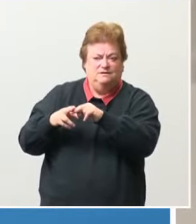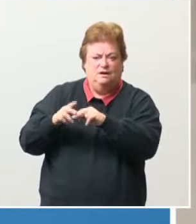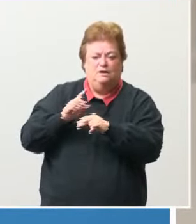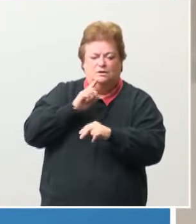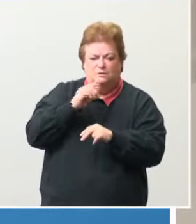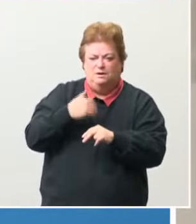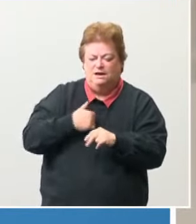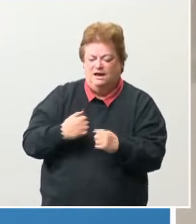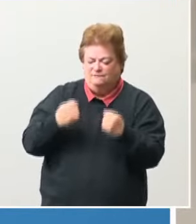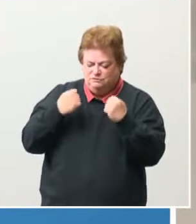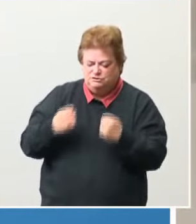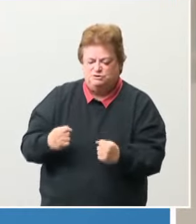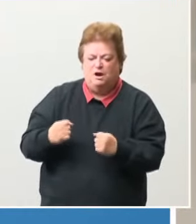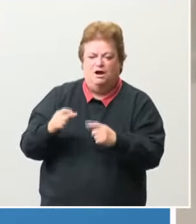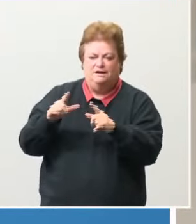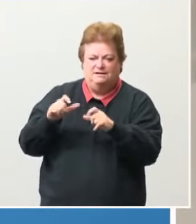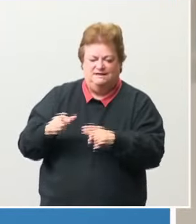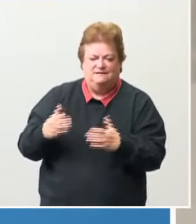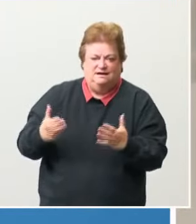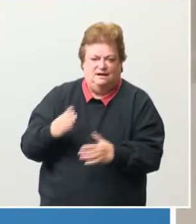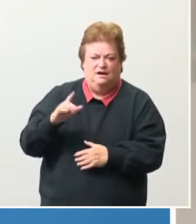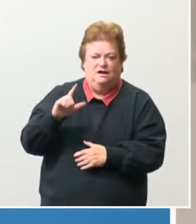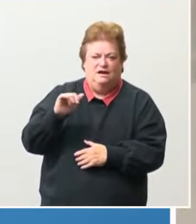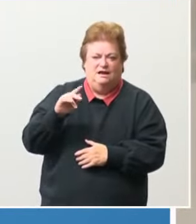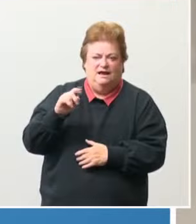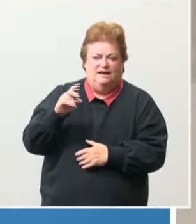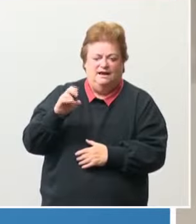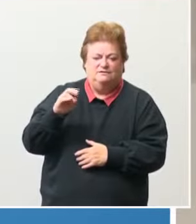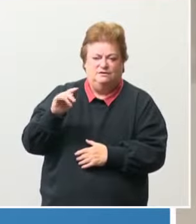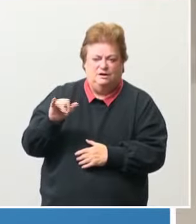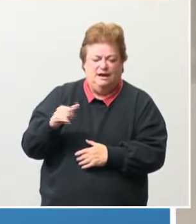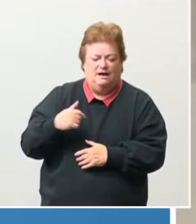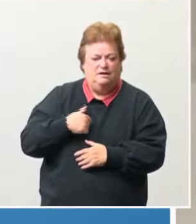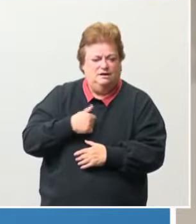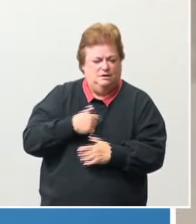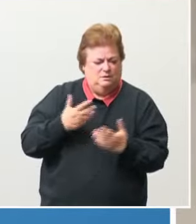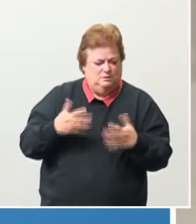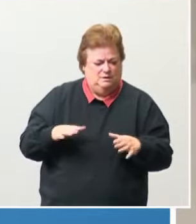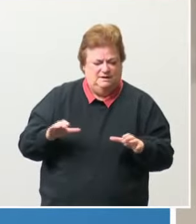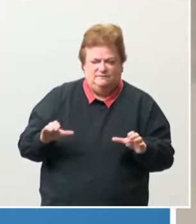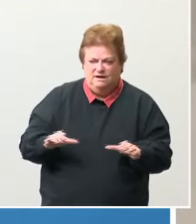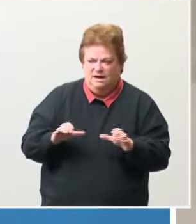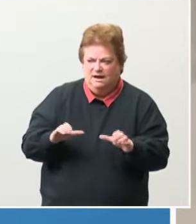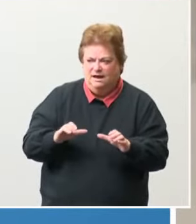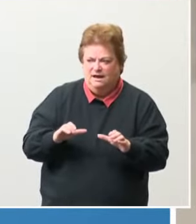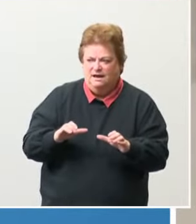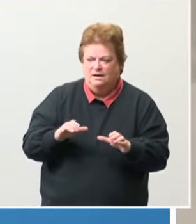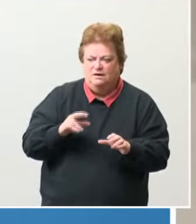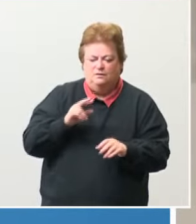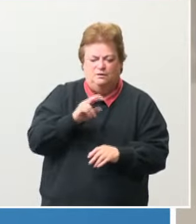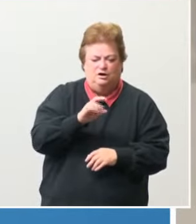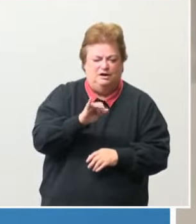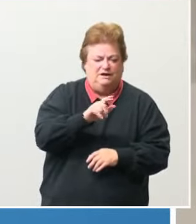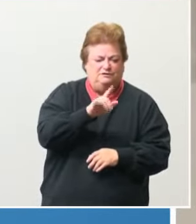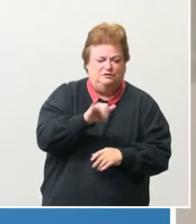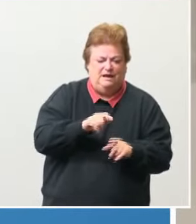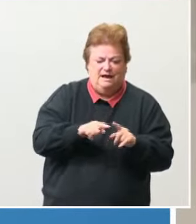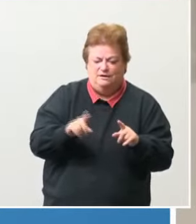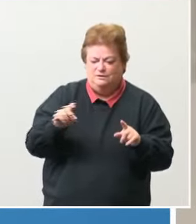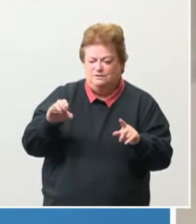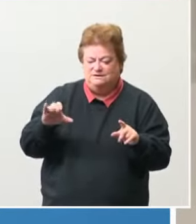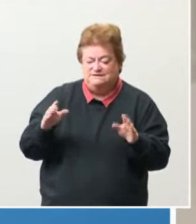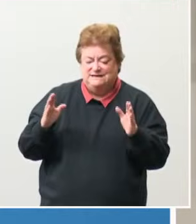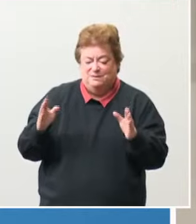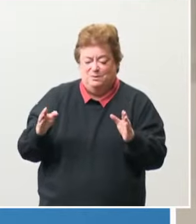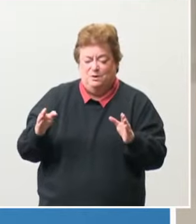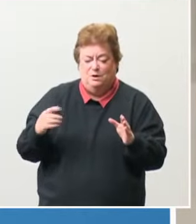really strong testing in Lancaster County. We've done, if we just look at from July to December to